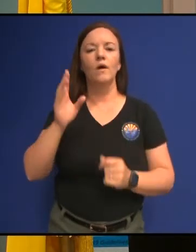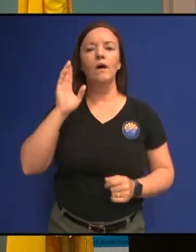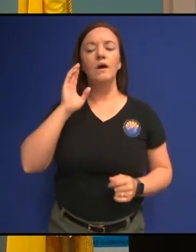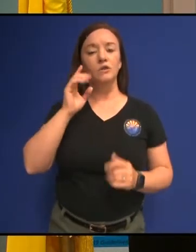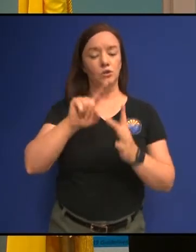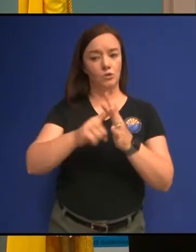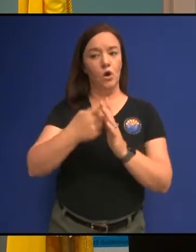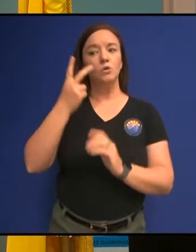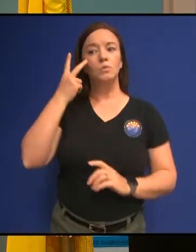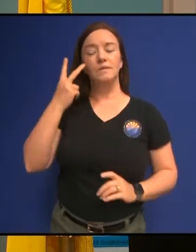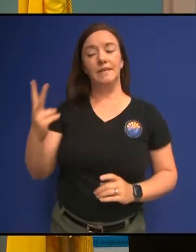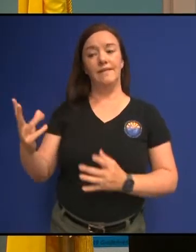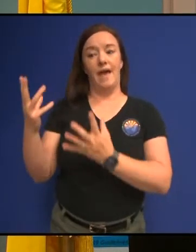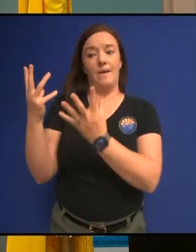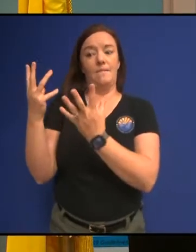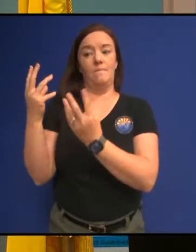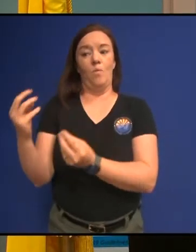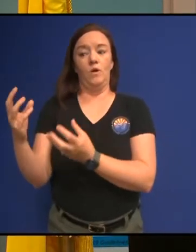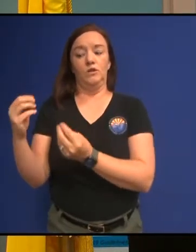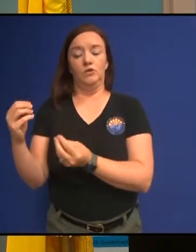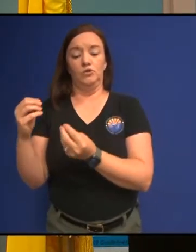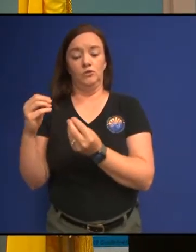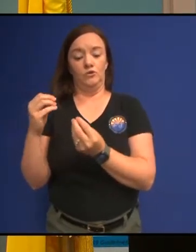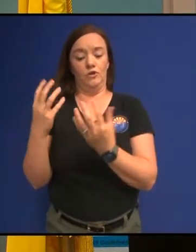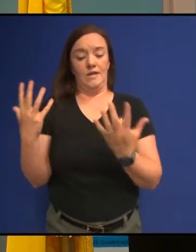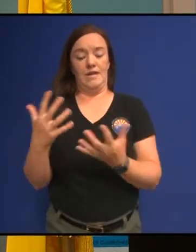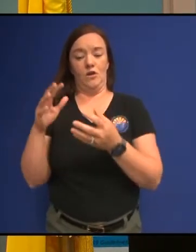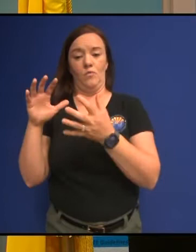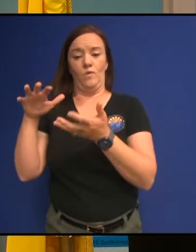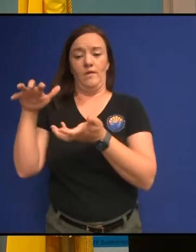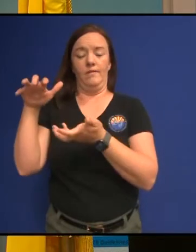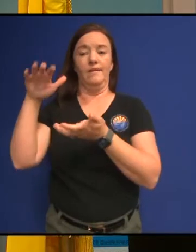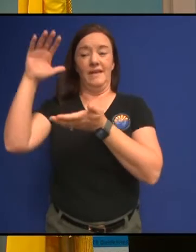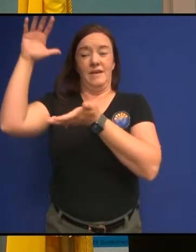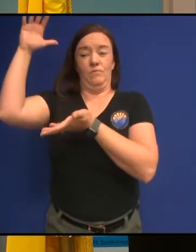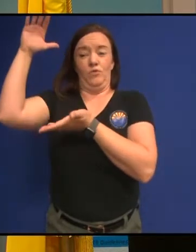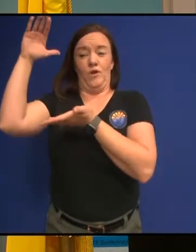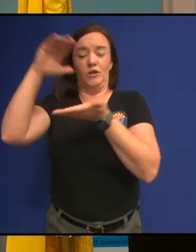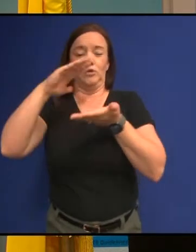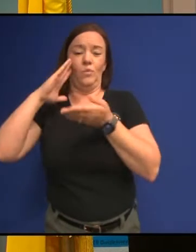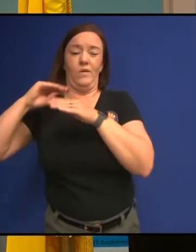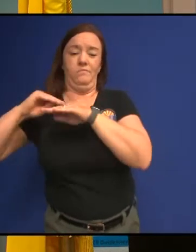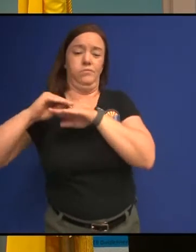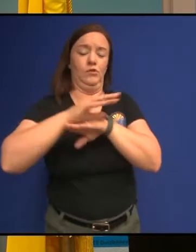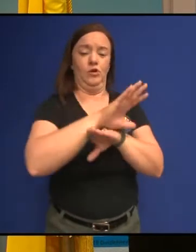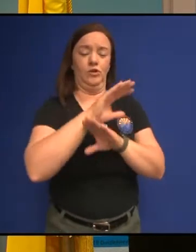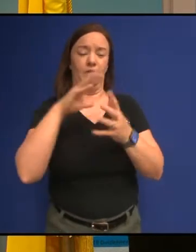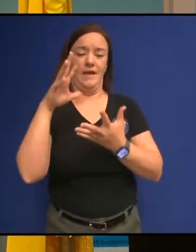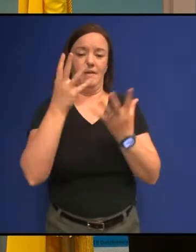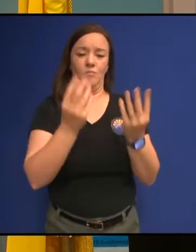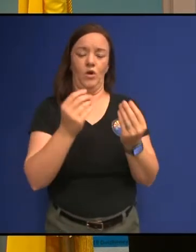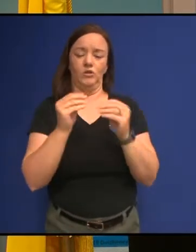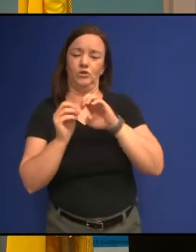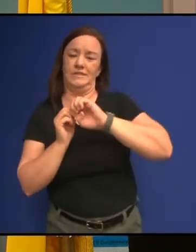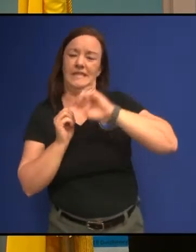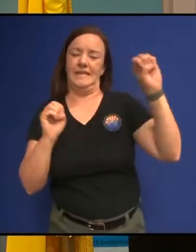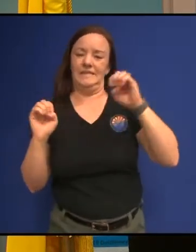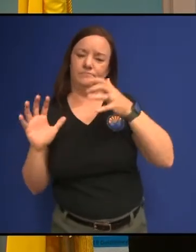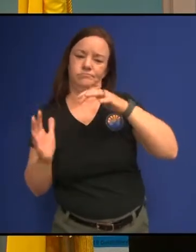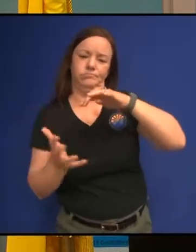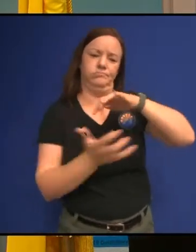moisture shift out as this area of high pressure keeps on moving off out to the east of